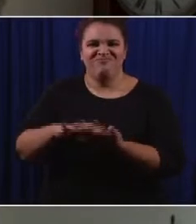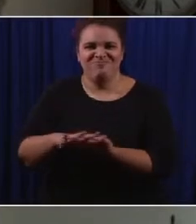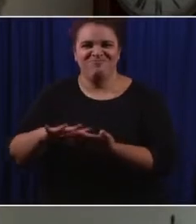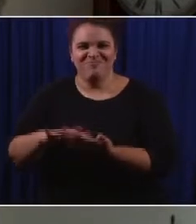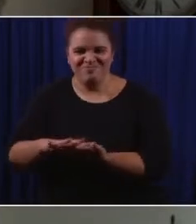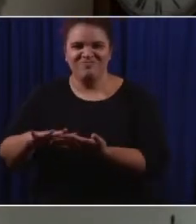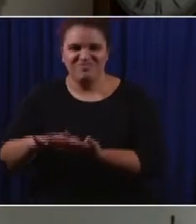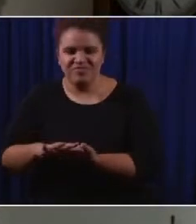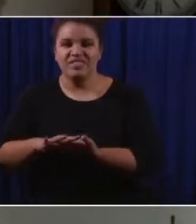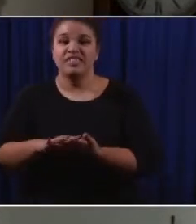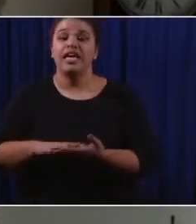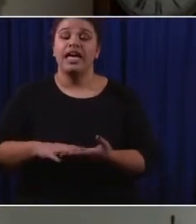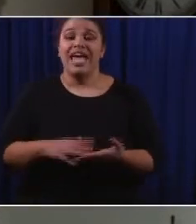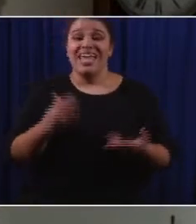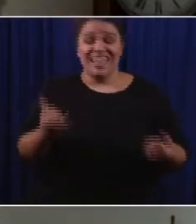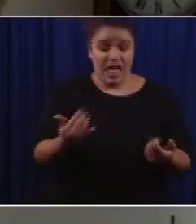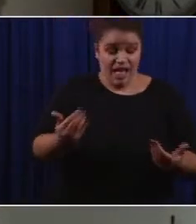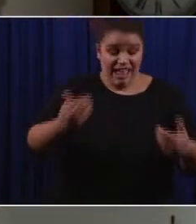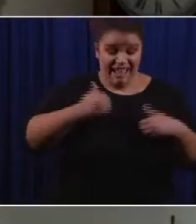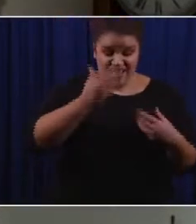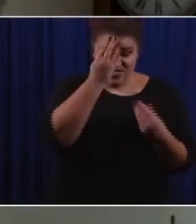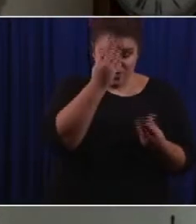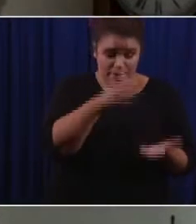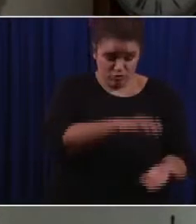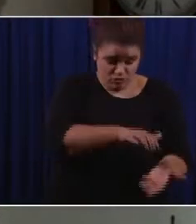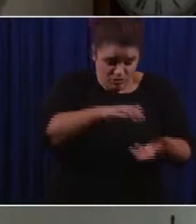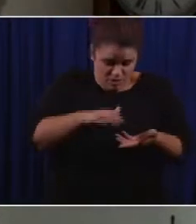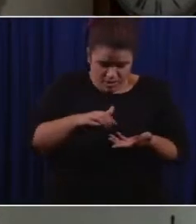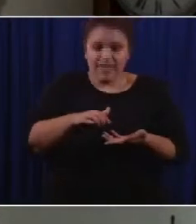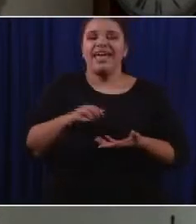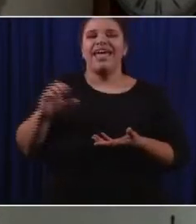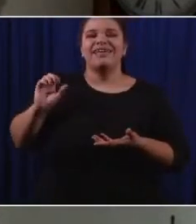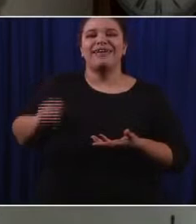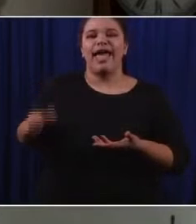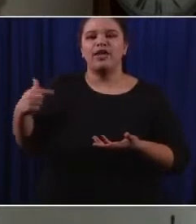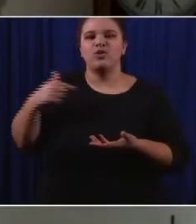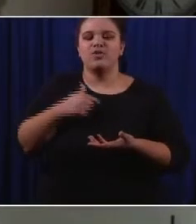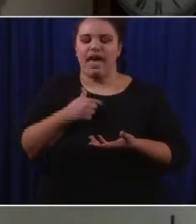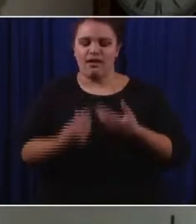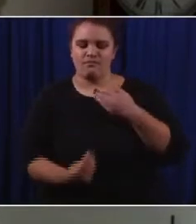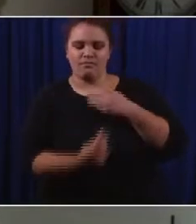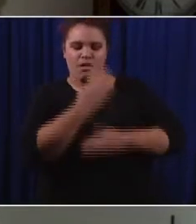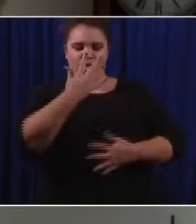today that we were not able to make before we had this information?